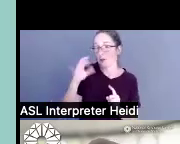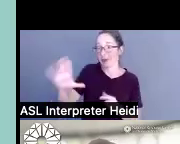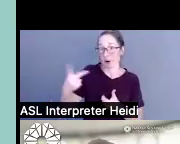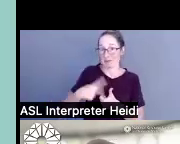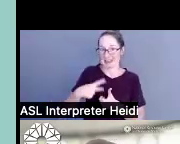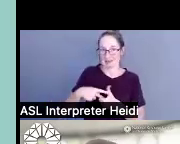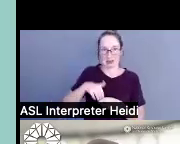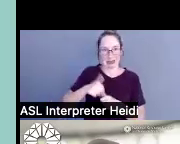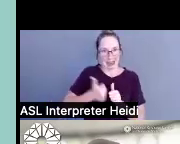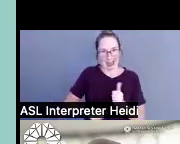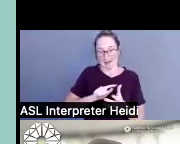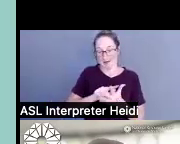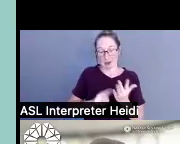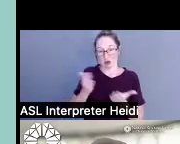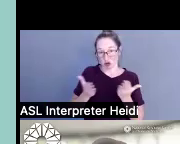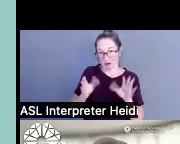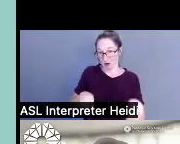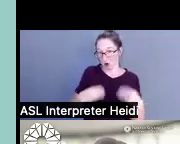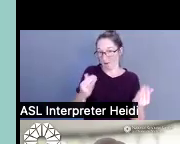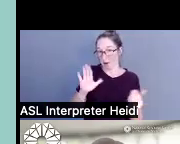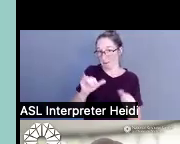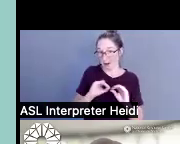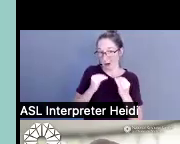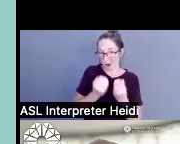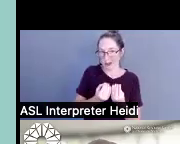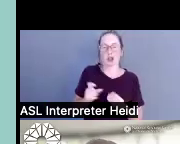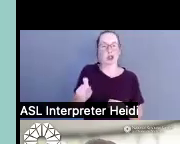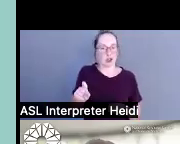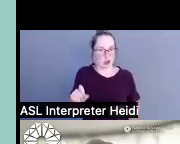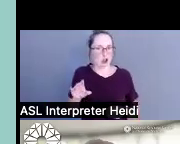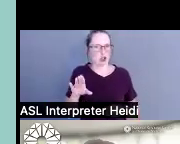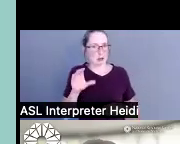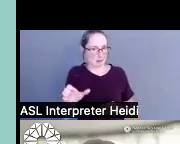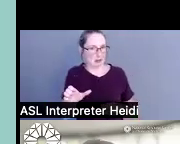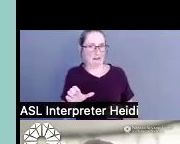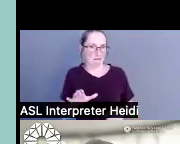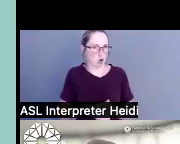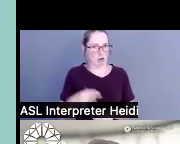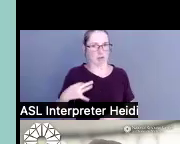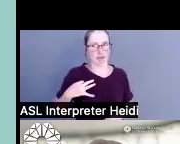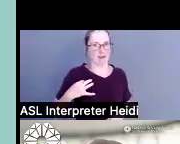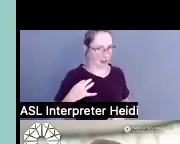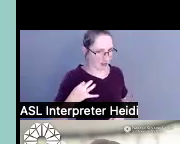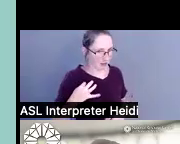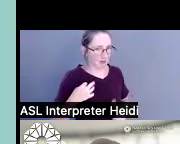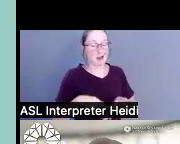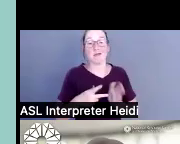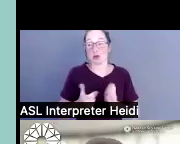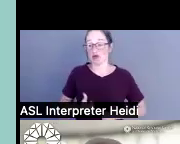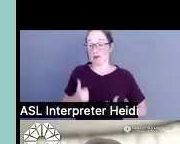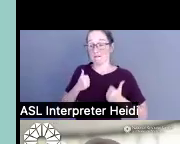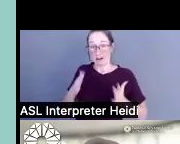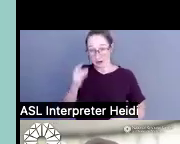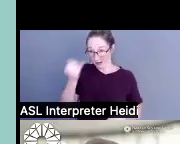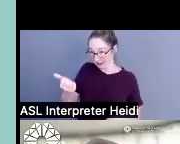participation in any of the services that are offered by the organization should be completely voluntary, which means that if survivors